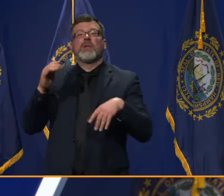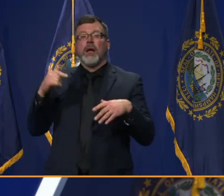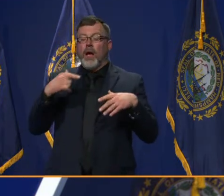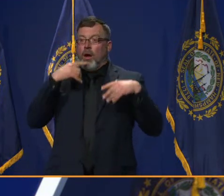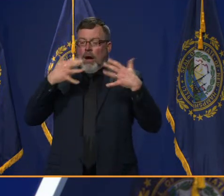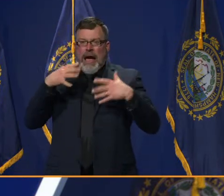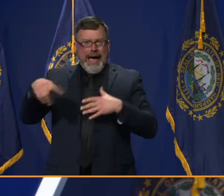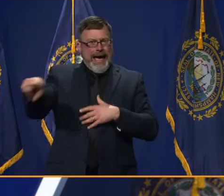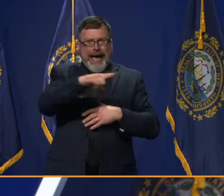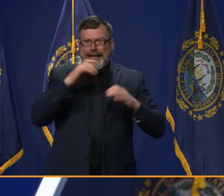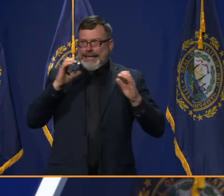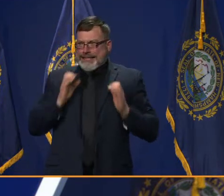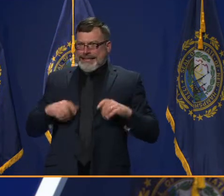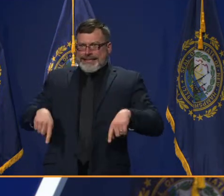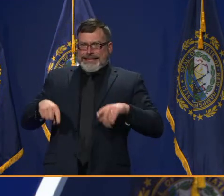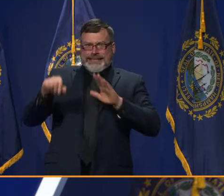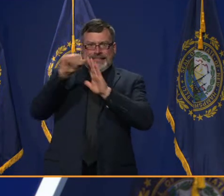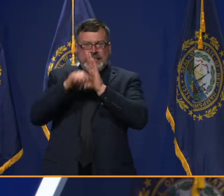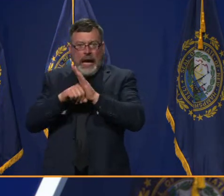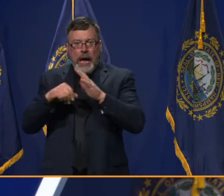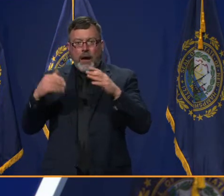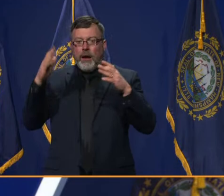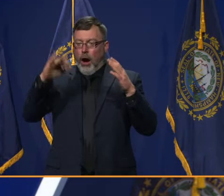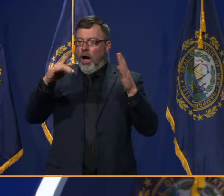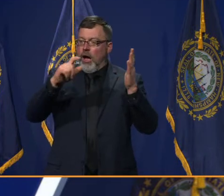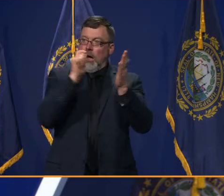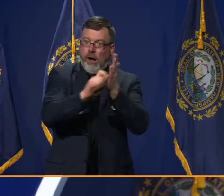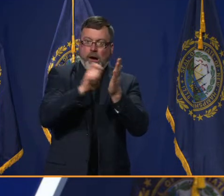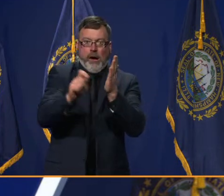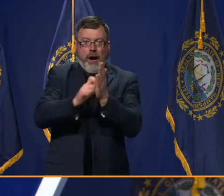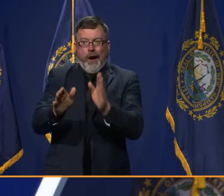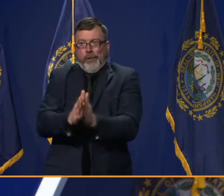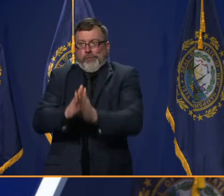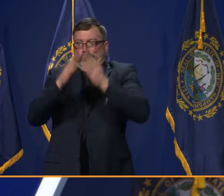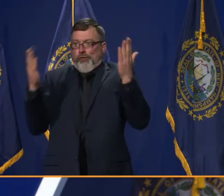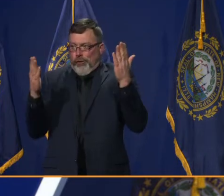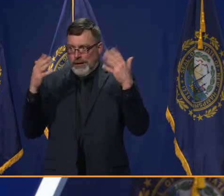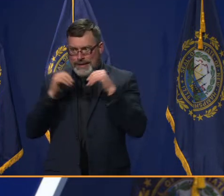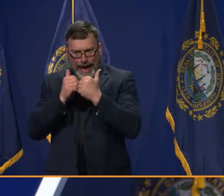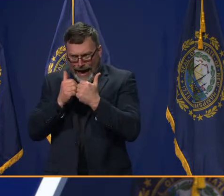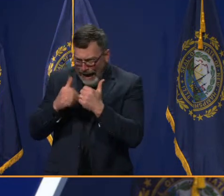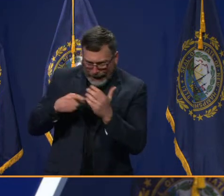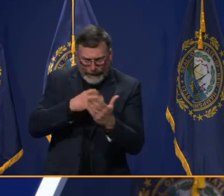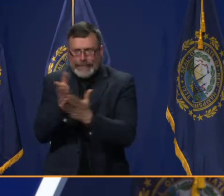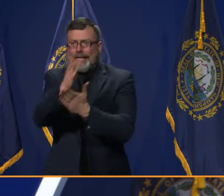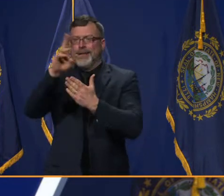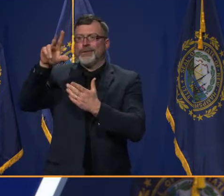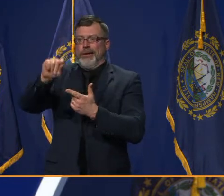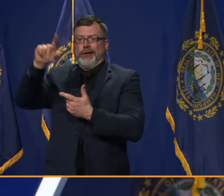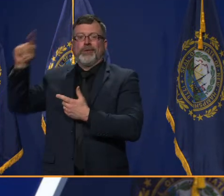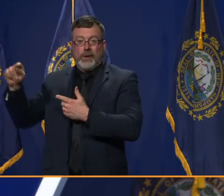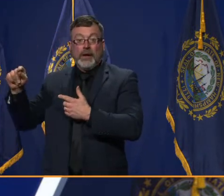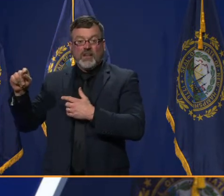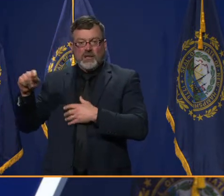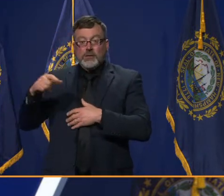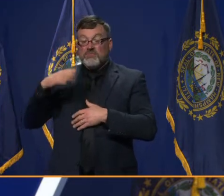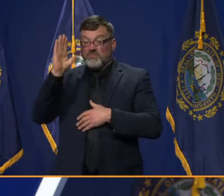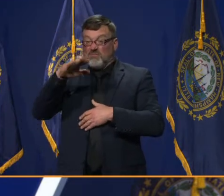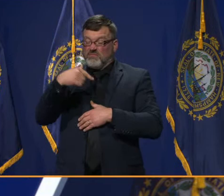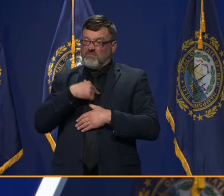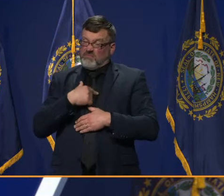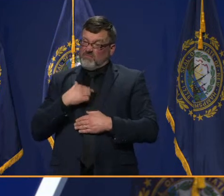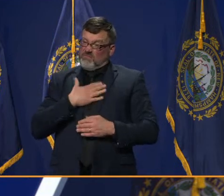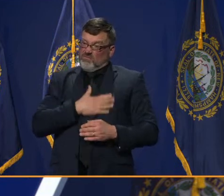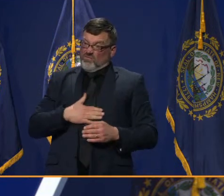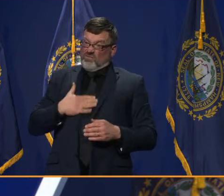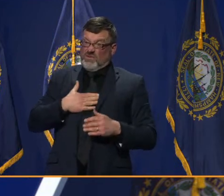of 2020. We were there together every step of the way. And while I appreciate, some of my press conferences would go